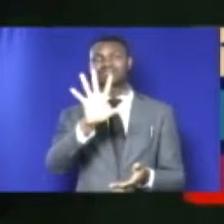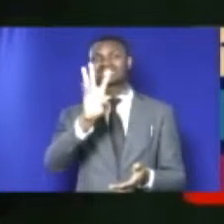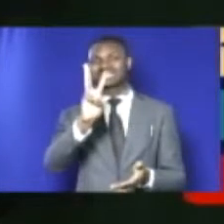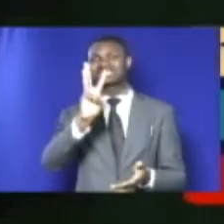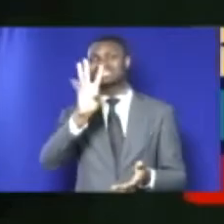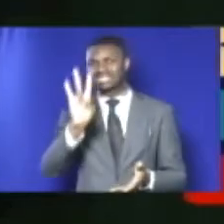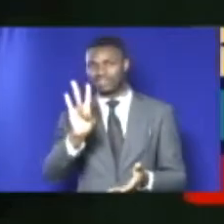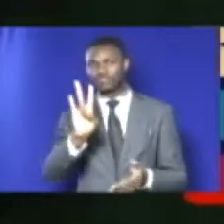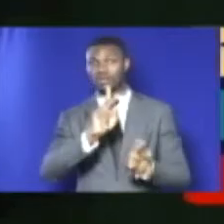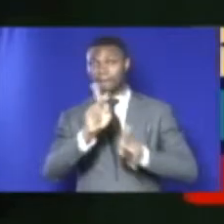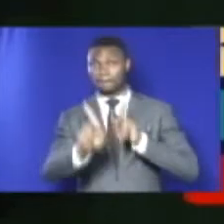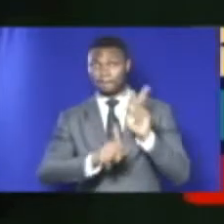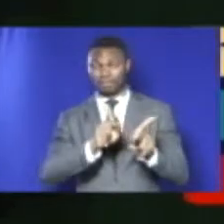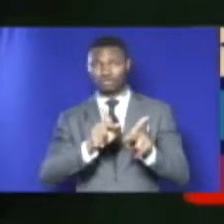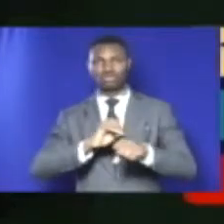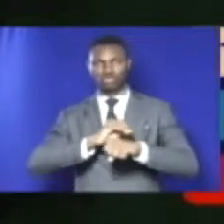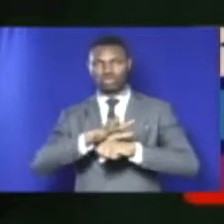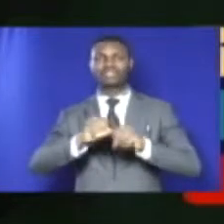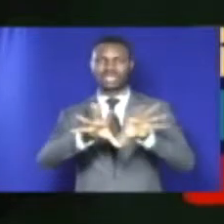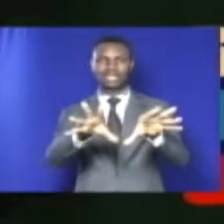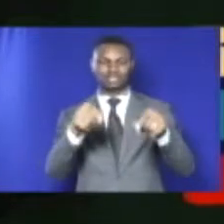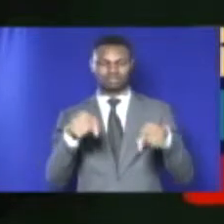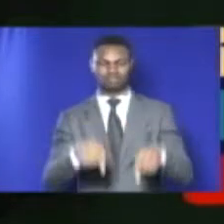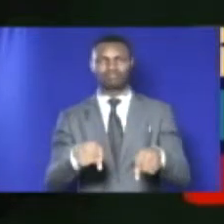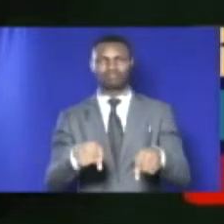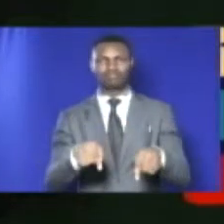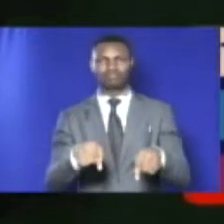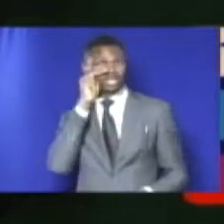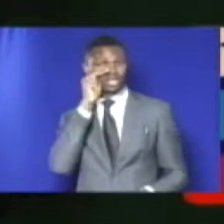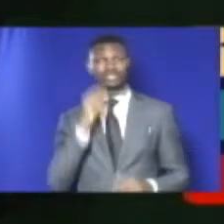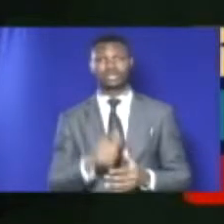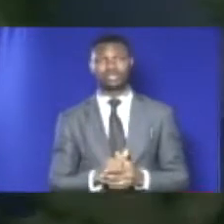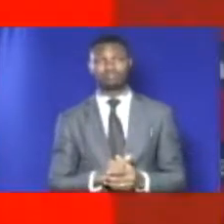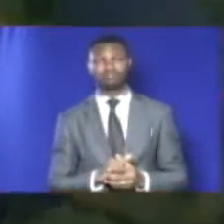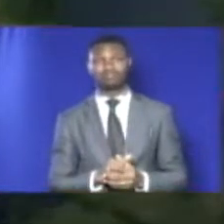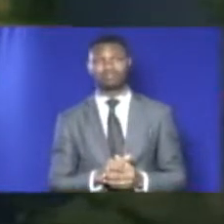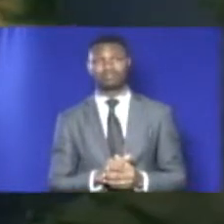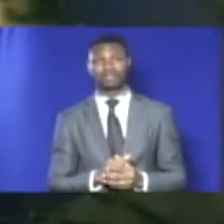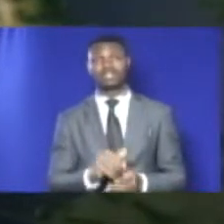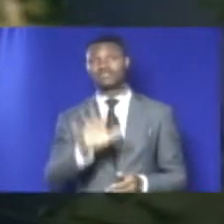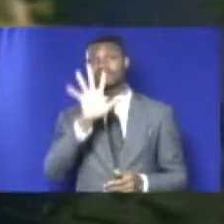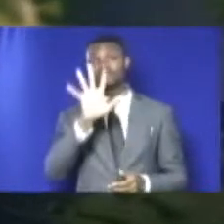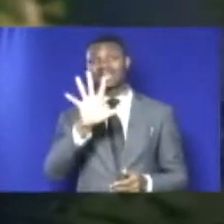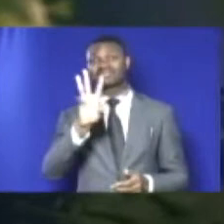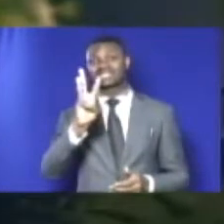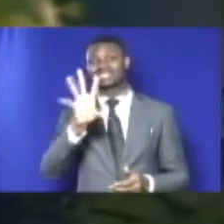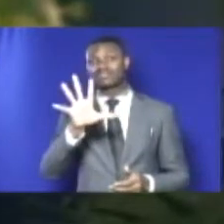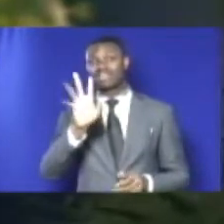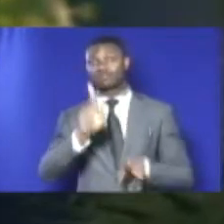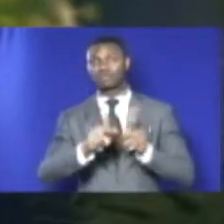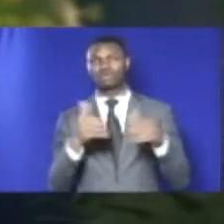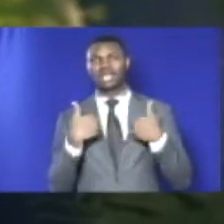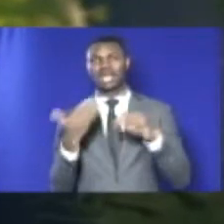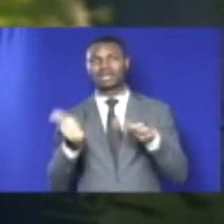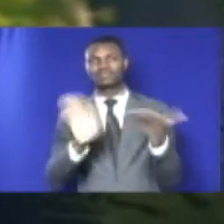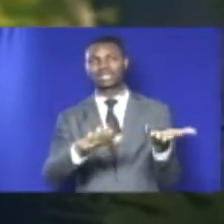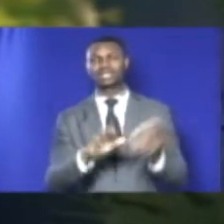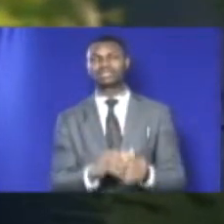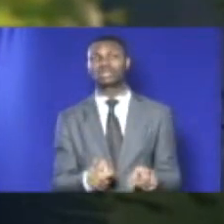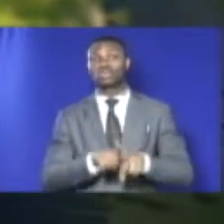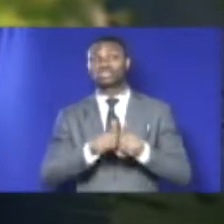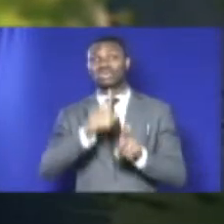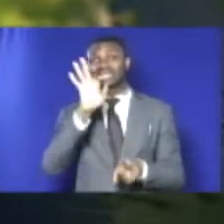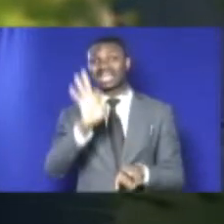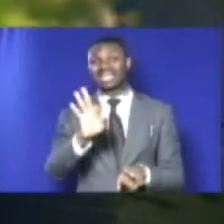24,567 positive COVID-19 cases in the country, 565 deaths, and